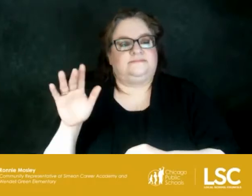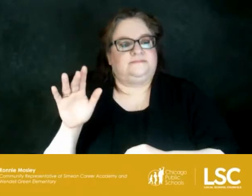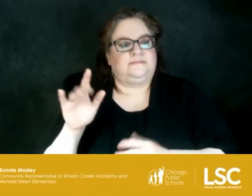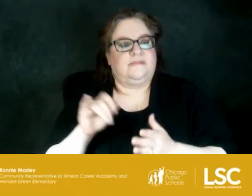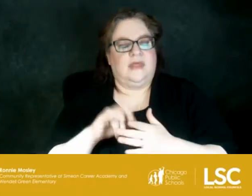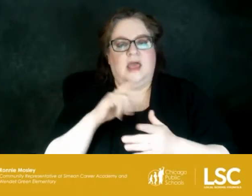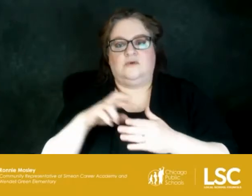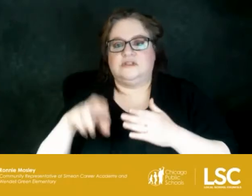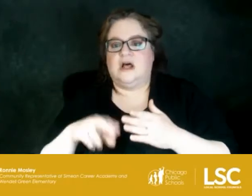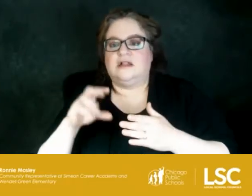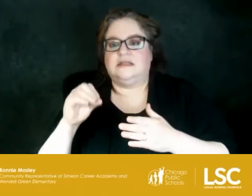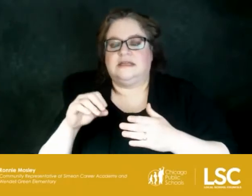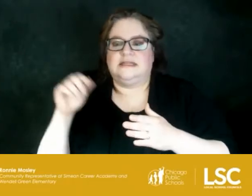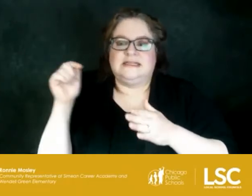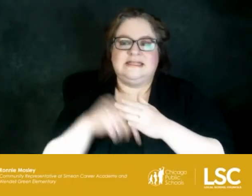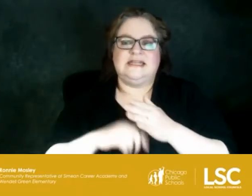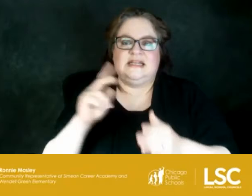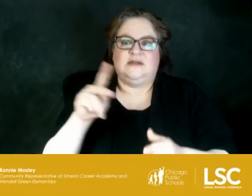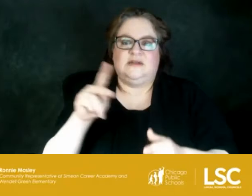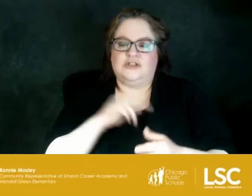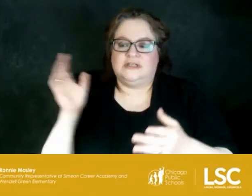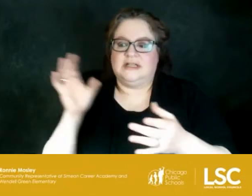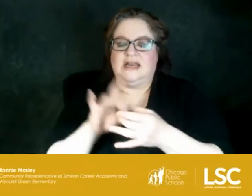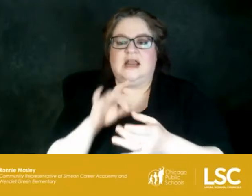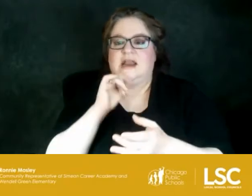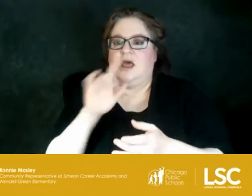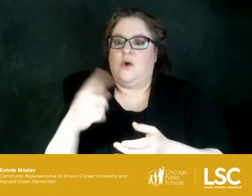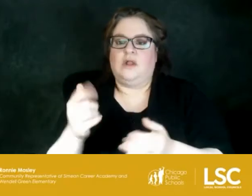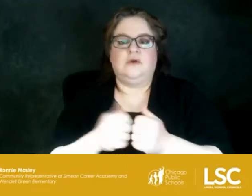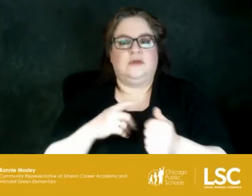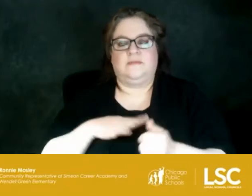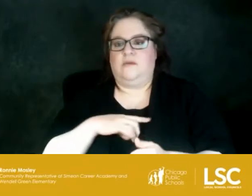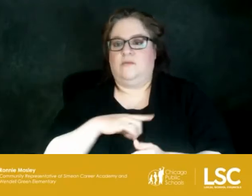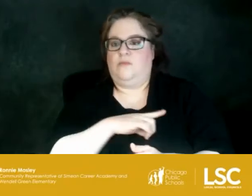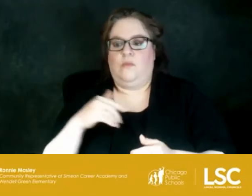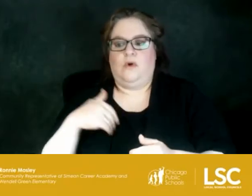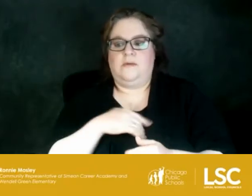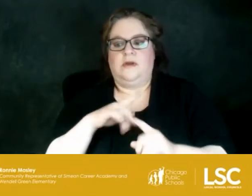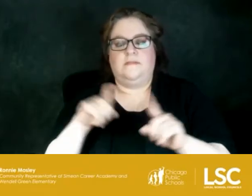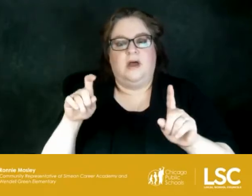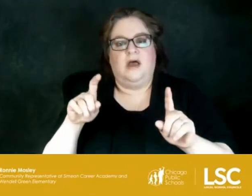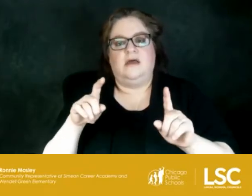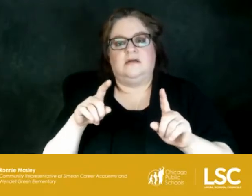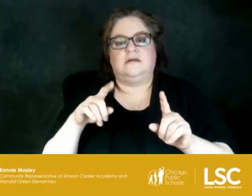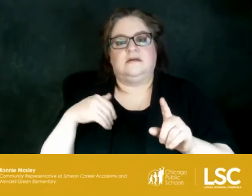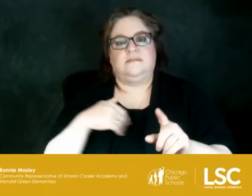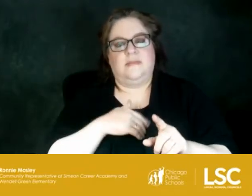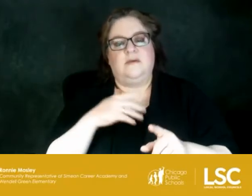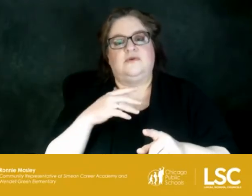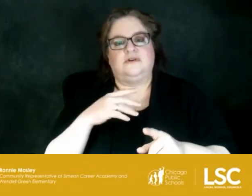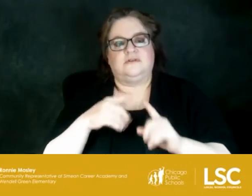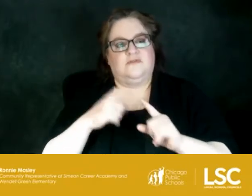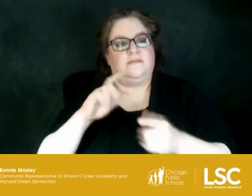that resulted in those deep personal connections, not only with my board members, but again, with members of the community, just